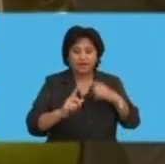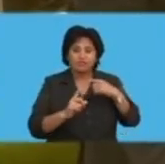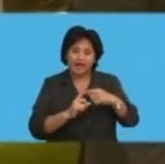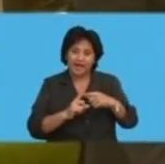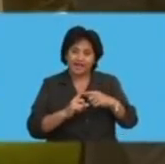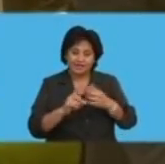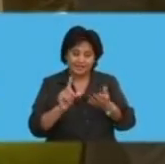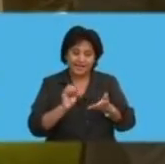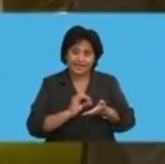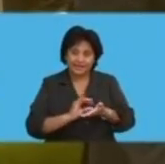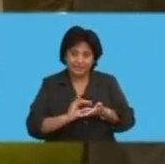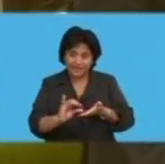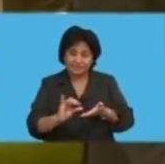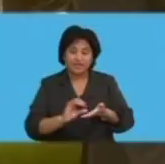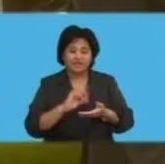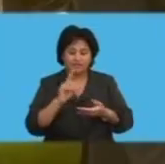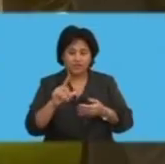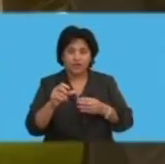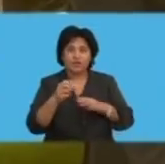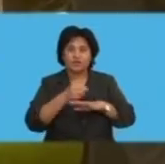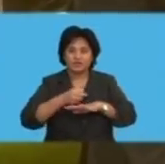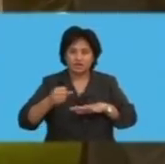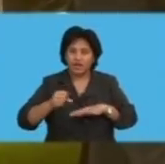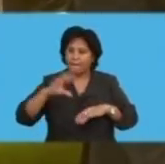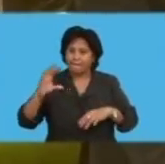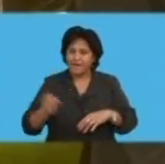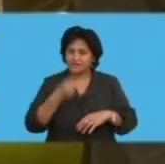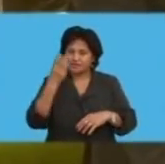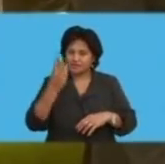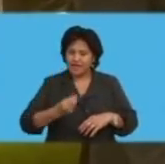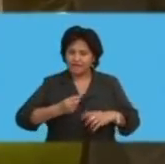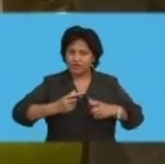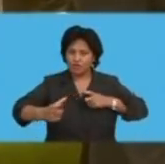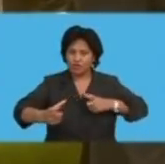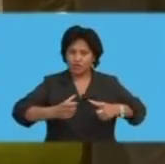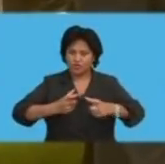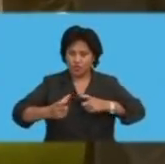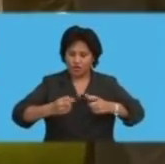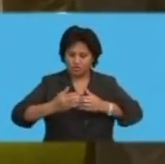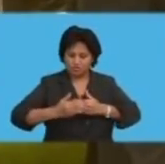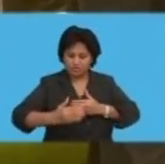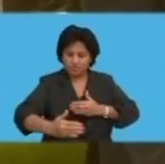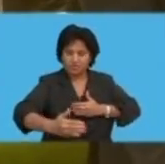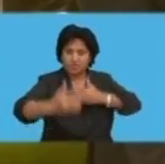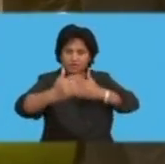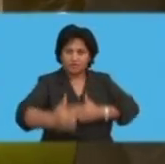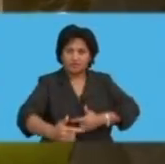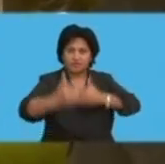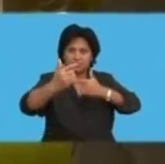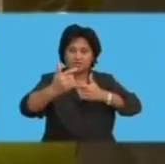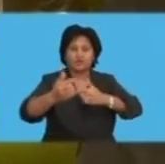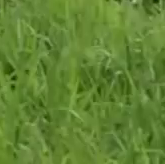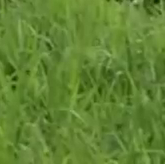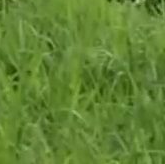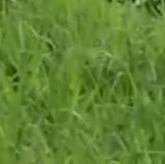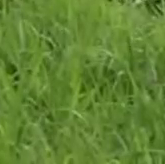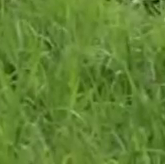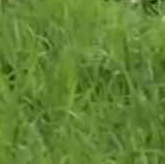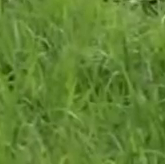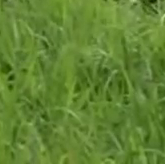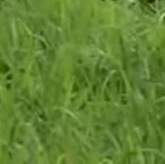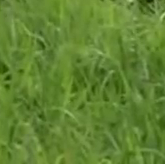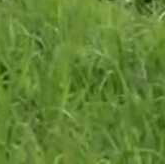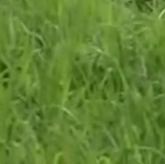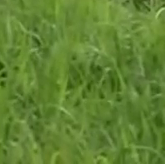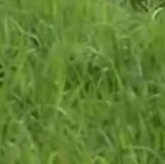the state needs to have complete control over that land for that period of time in which it is used for public purposes.